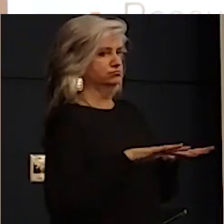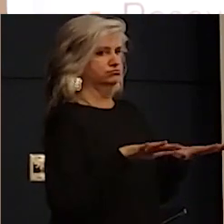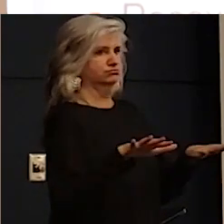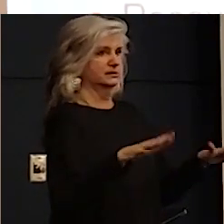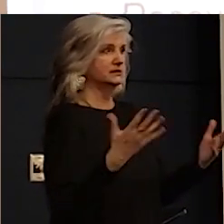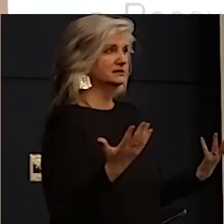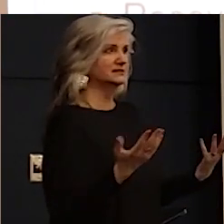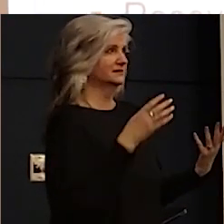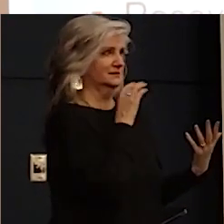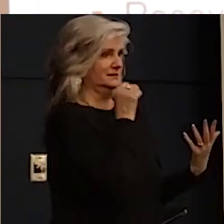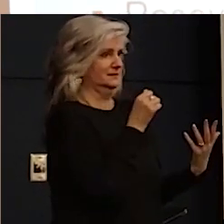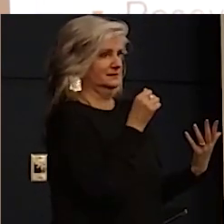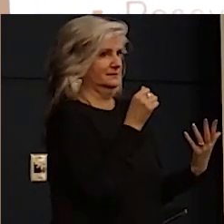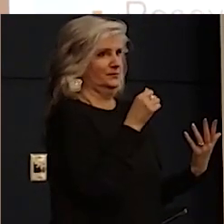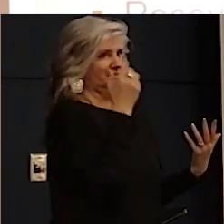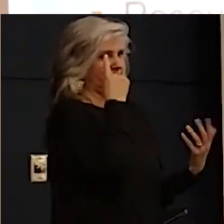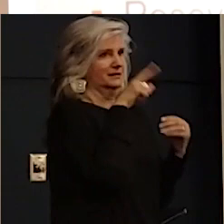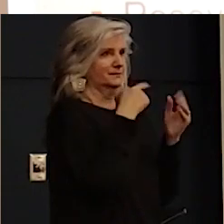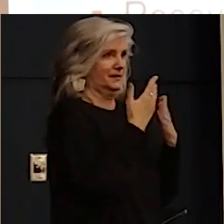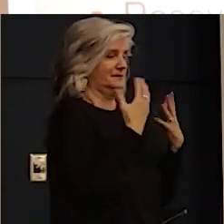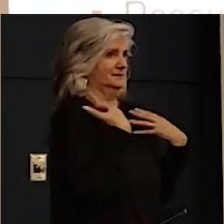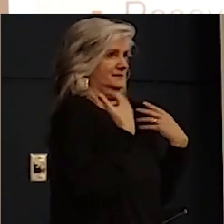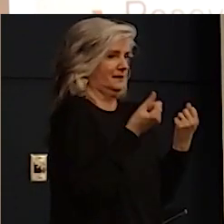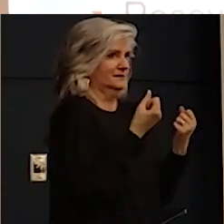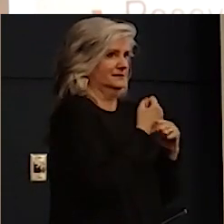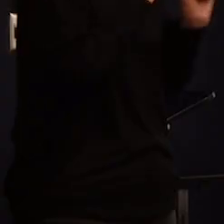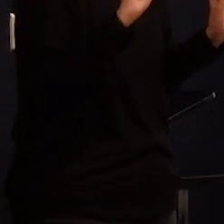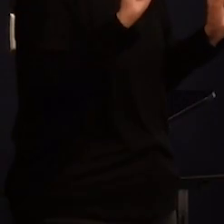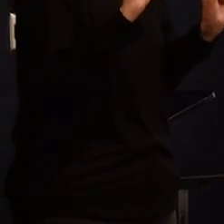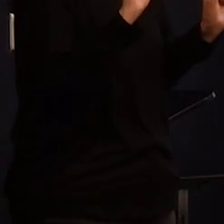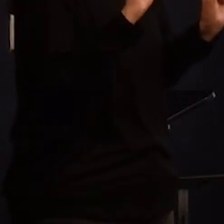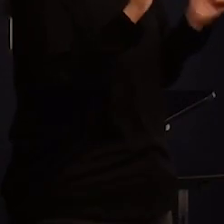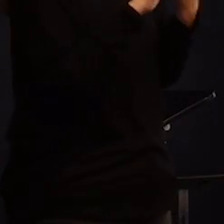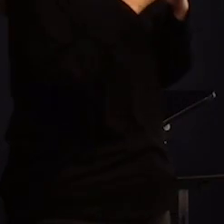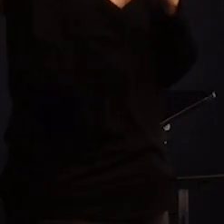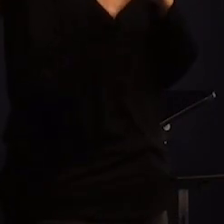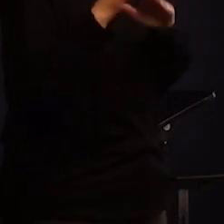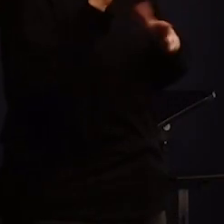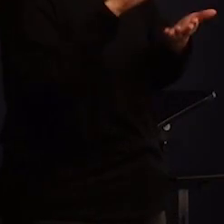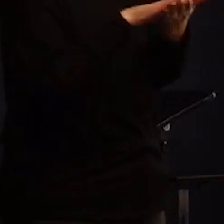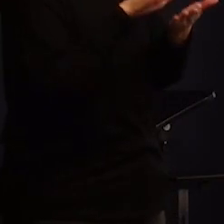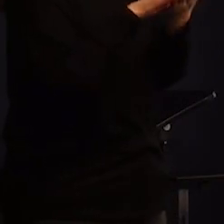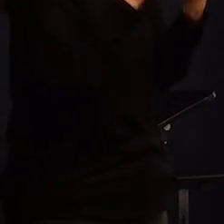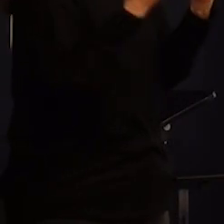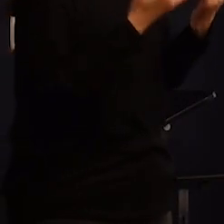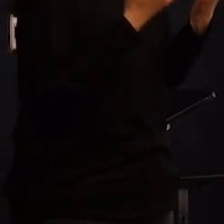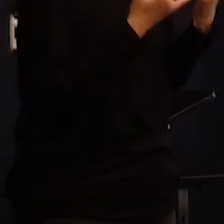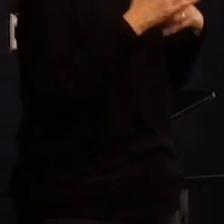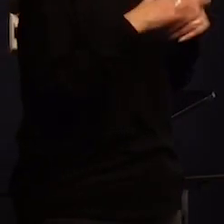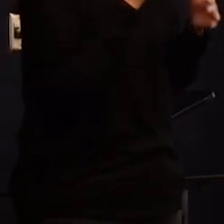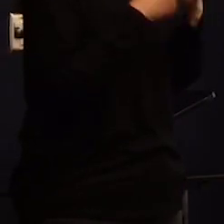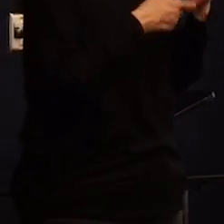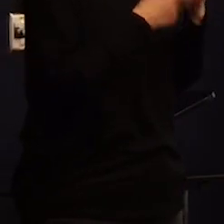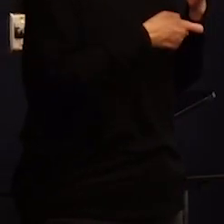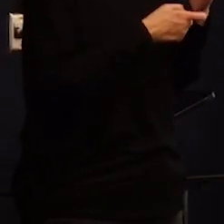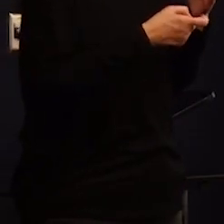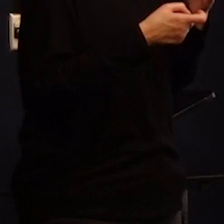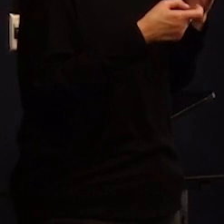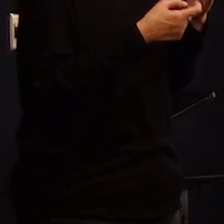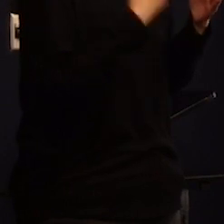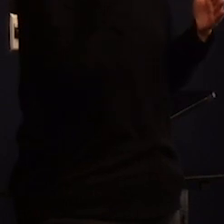of the long-term health and safety of the communities where these plants are located. So they have to clean those up now. Those costs get hit in our bills.